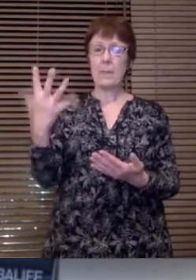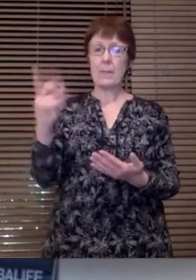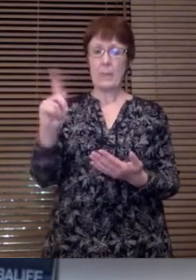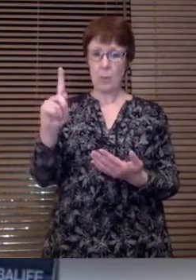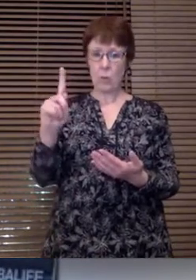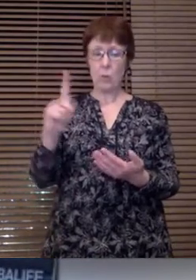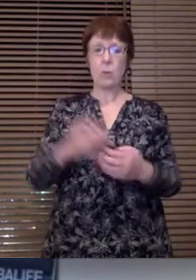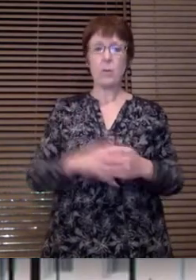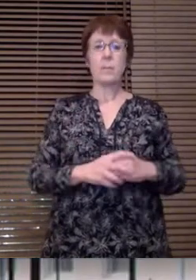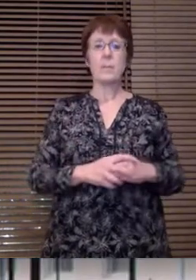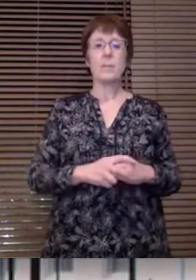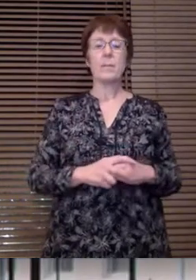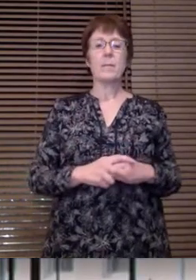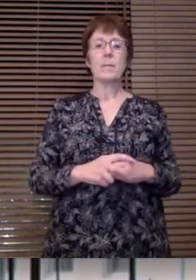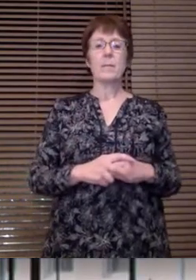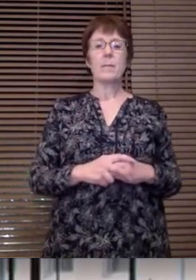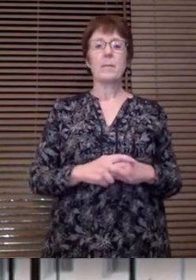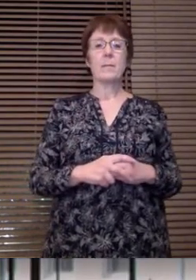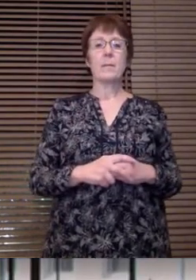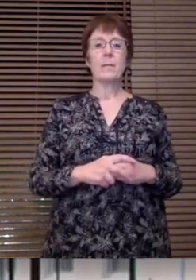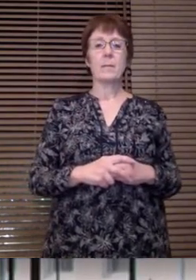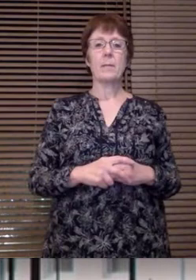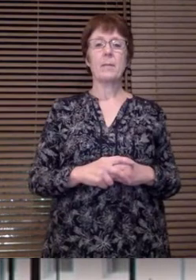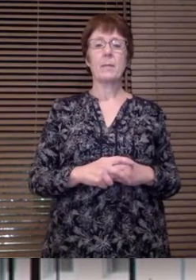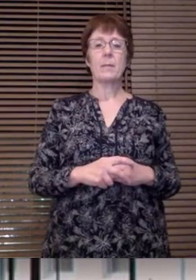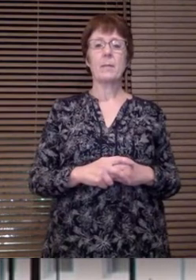3, 2, 1.